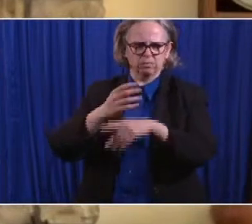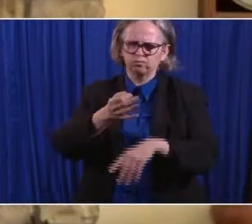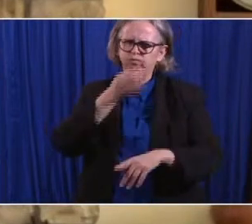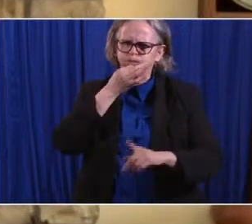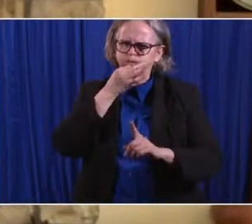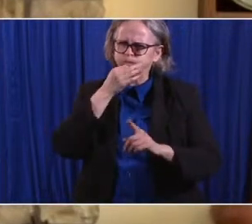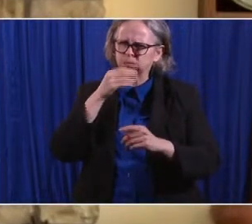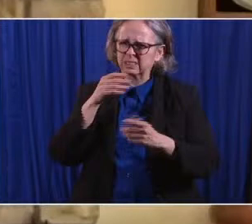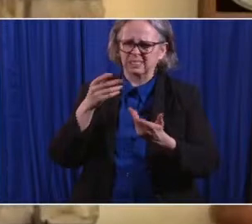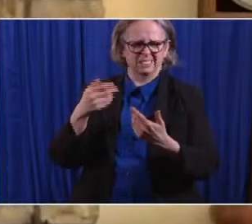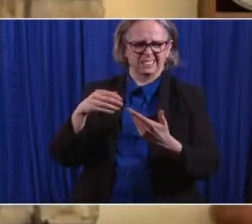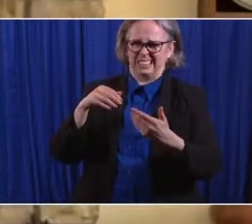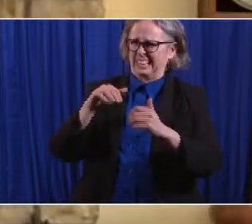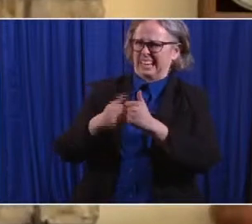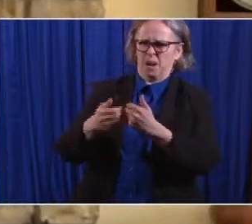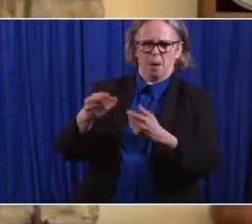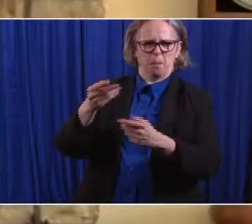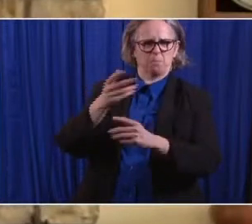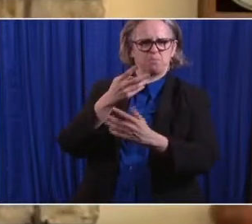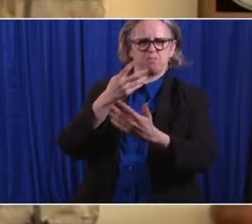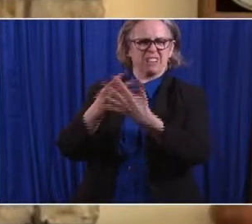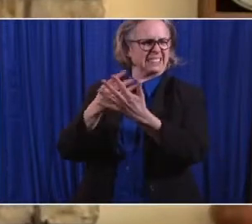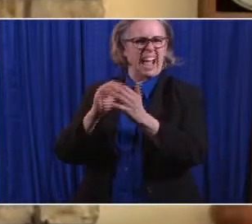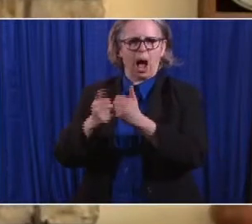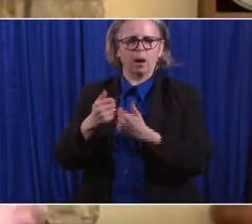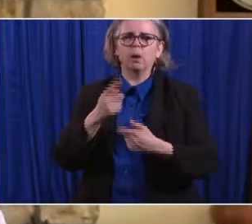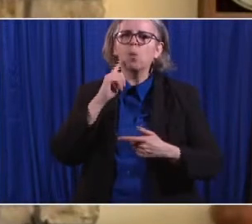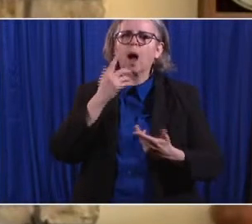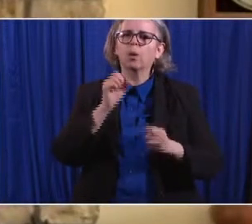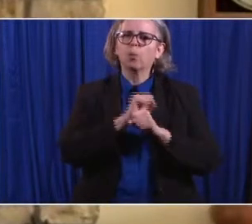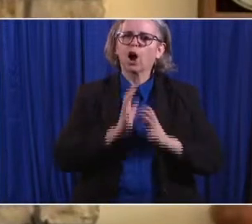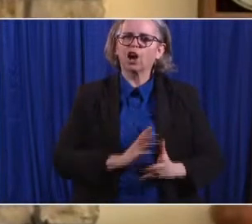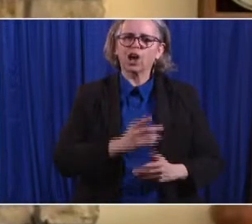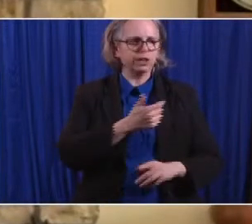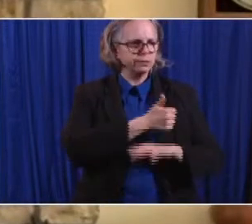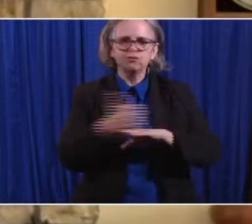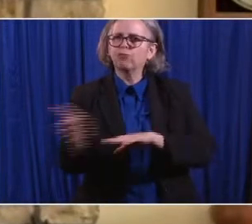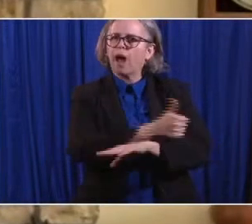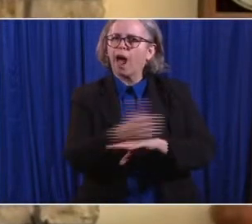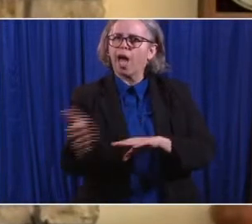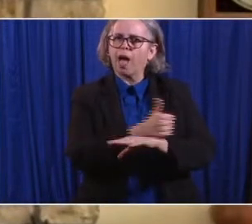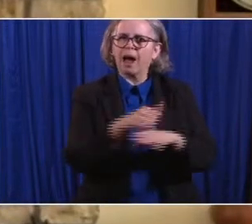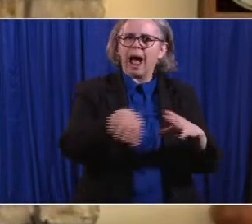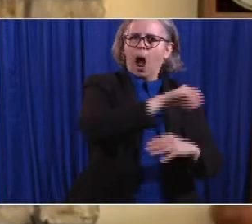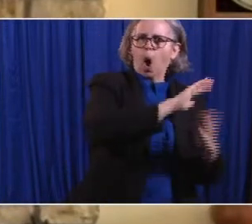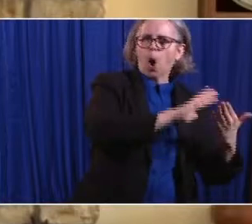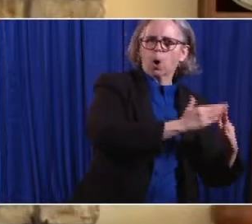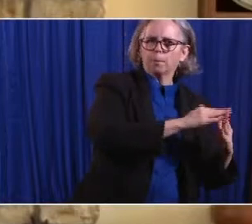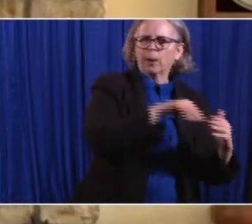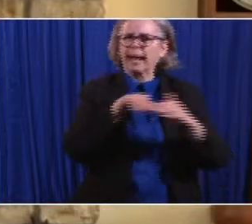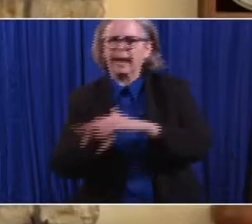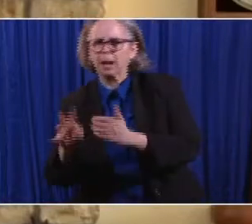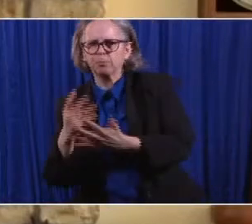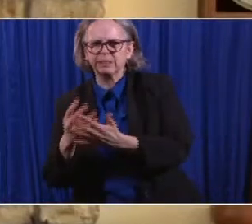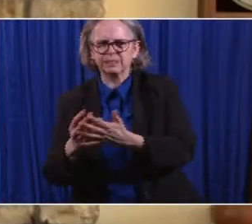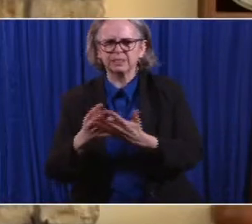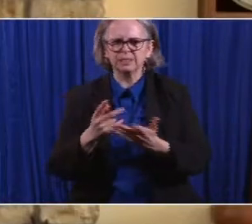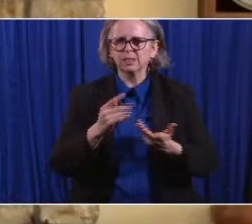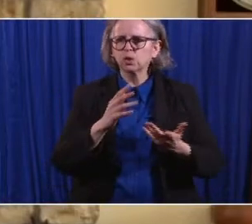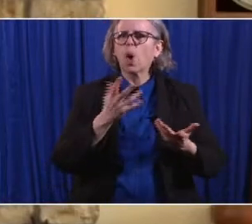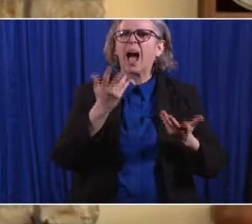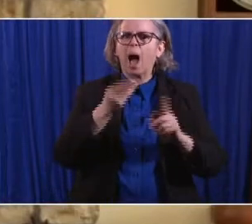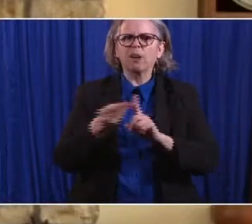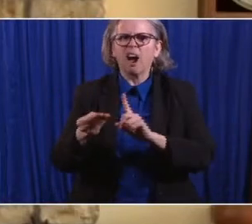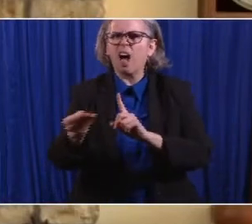people who work there, or people who are delivering something. And that's the only way it can come in. Prisoners aren't leaving.